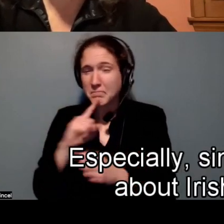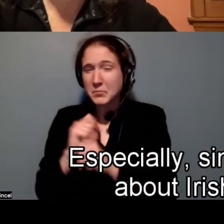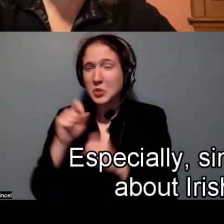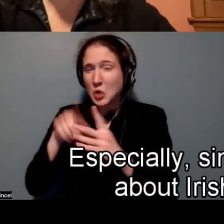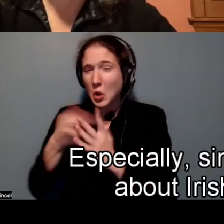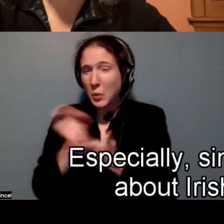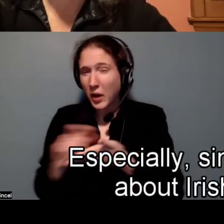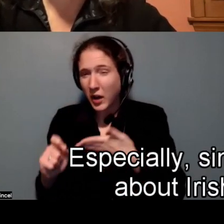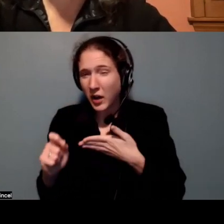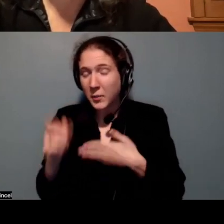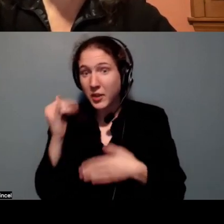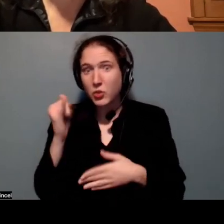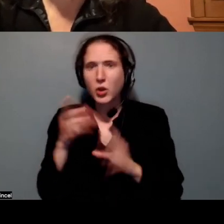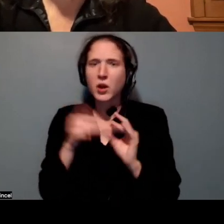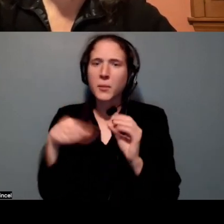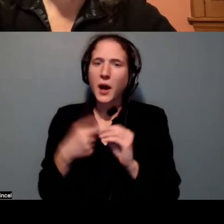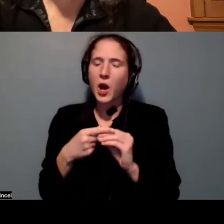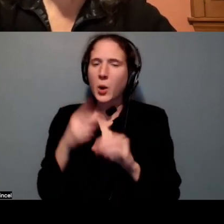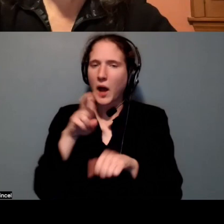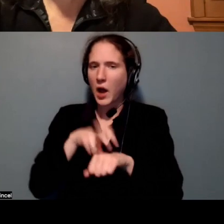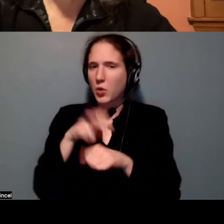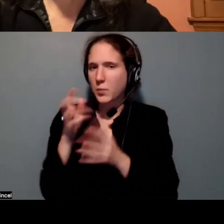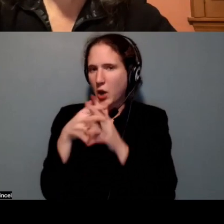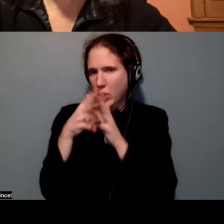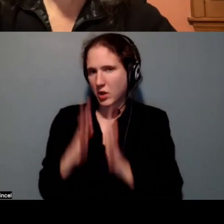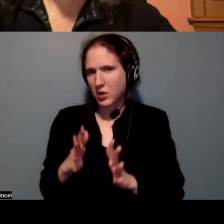about Irish Americans.